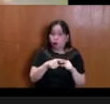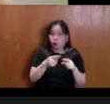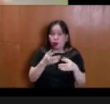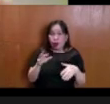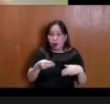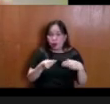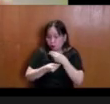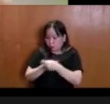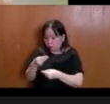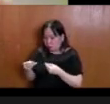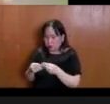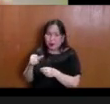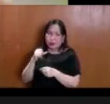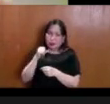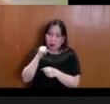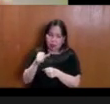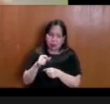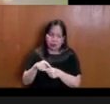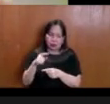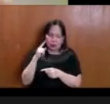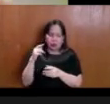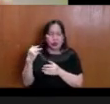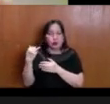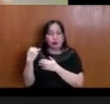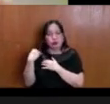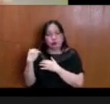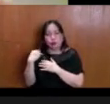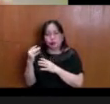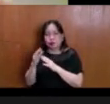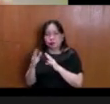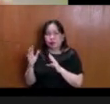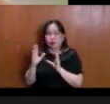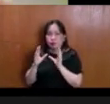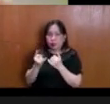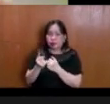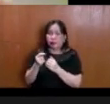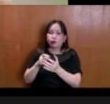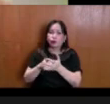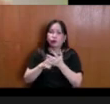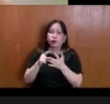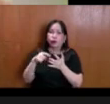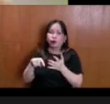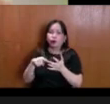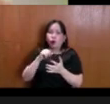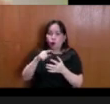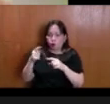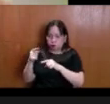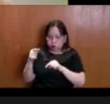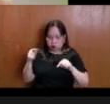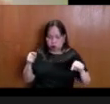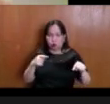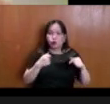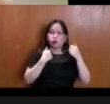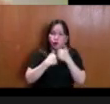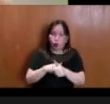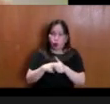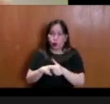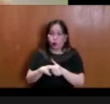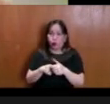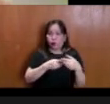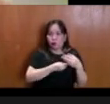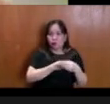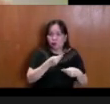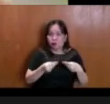think that responsibility of big companies requiring the rest of their supply chain to comply is